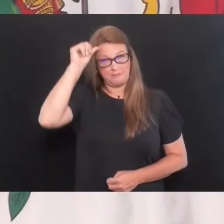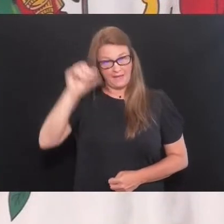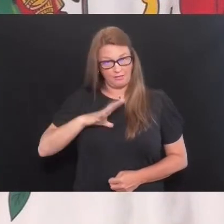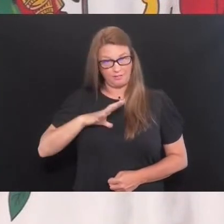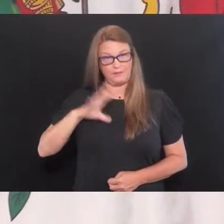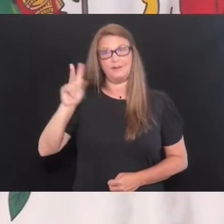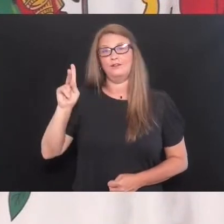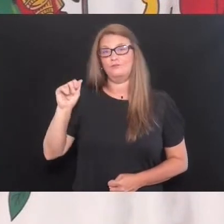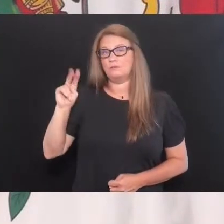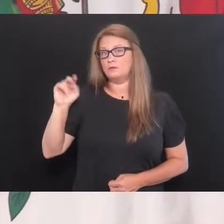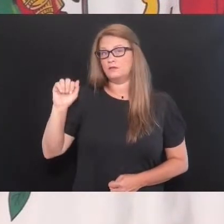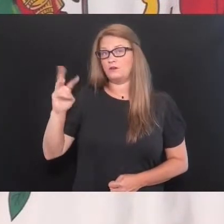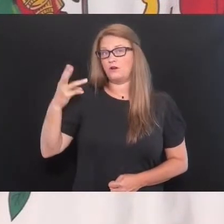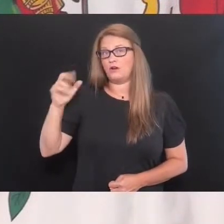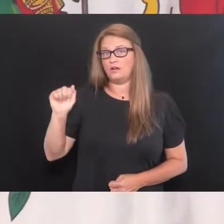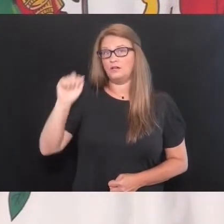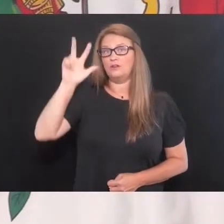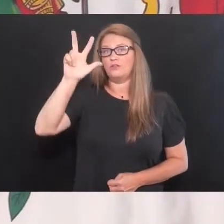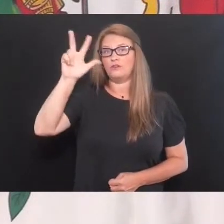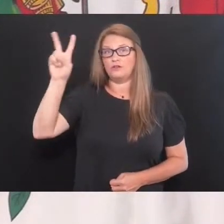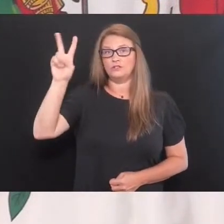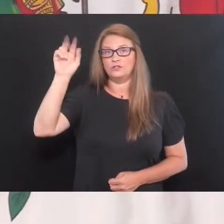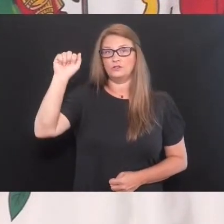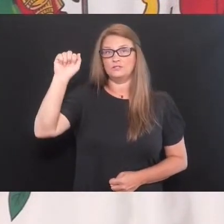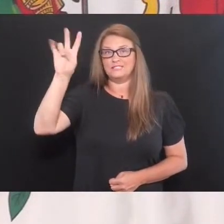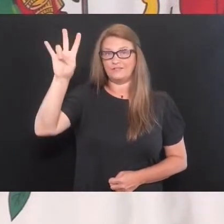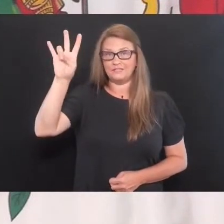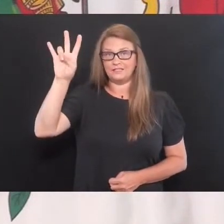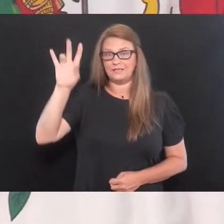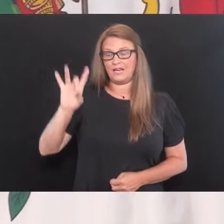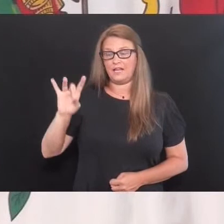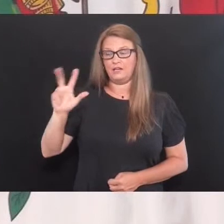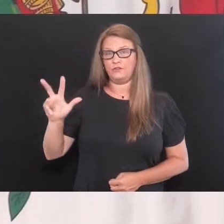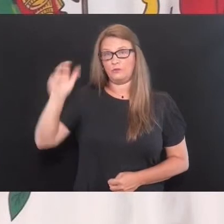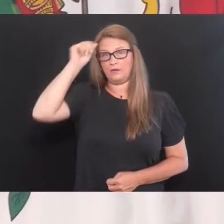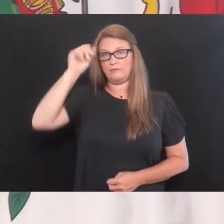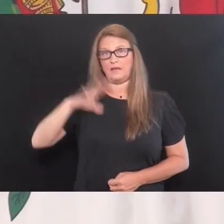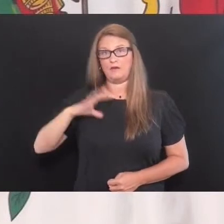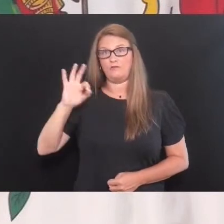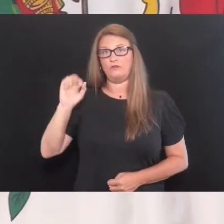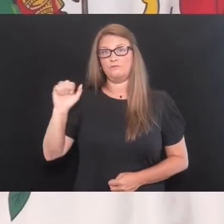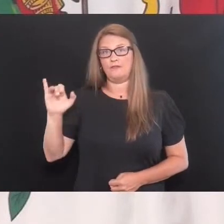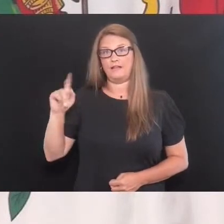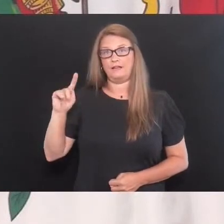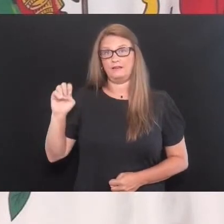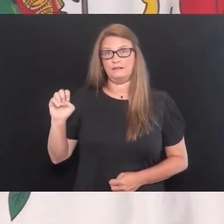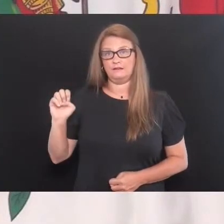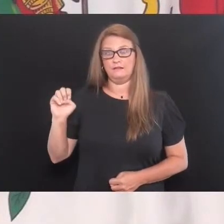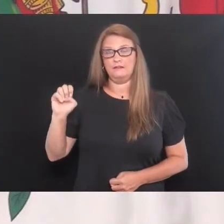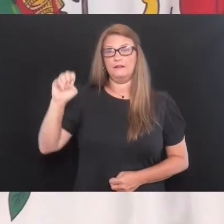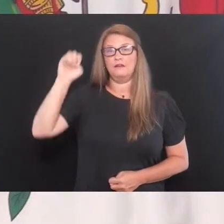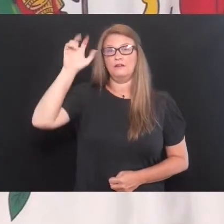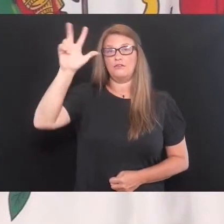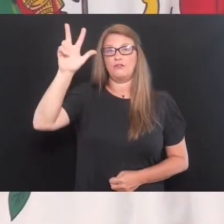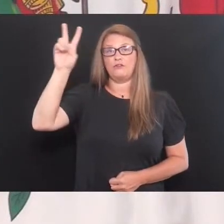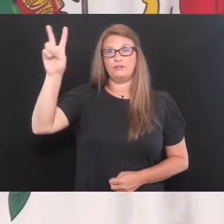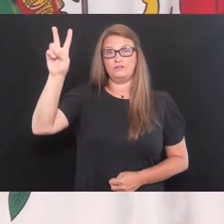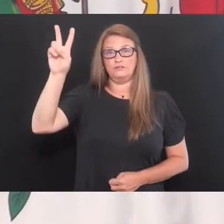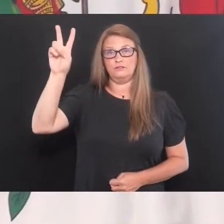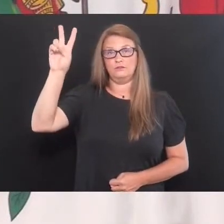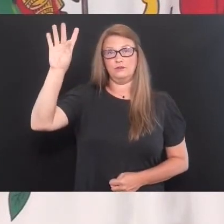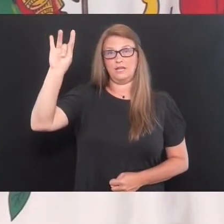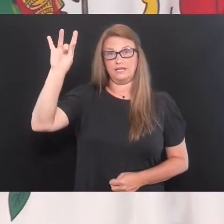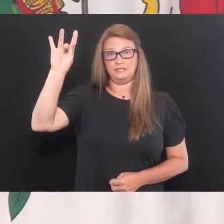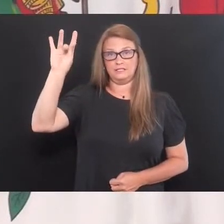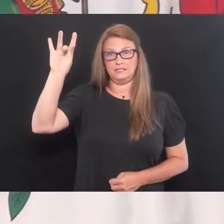County. Our 32,117th death, an 83-year-old male from Fayette County. Our